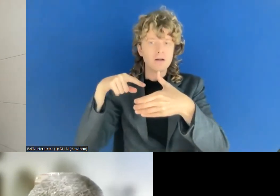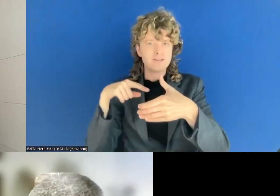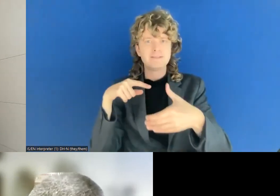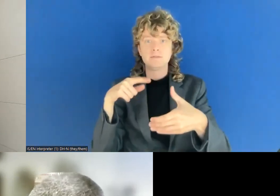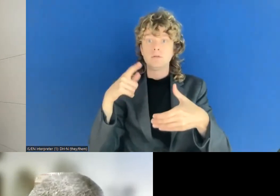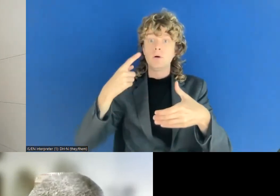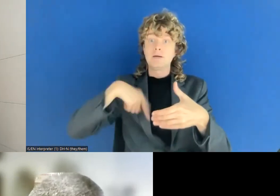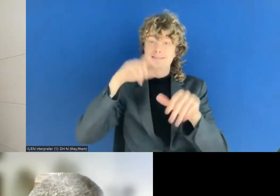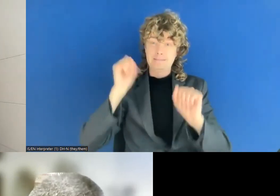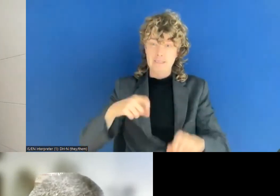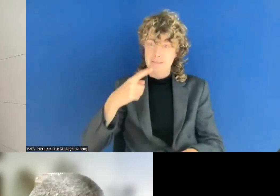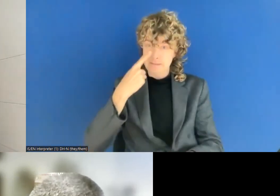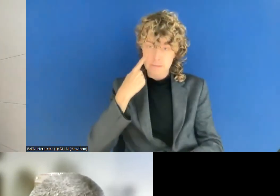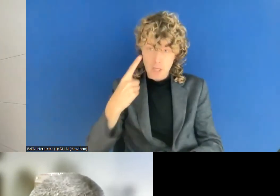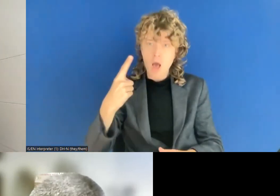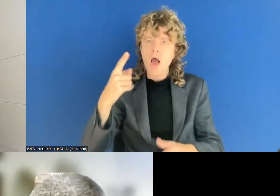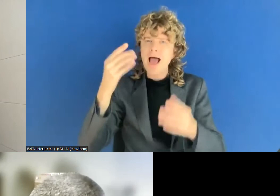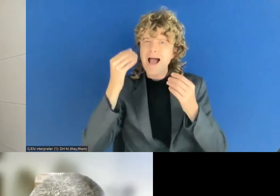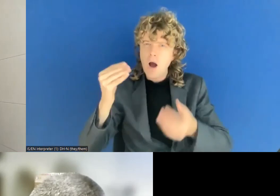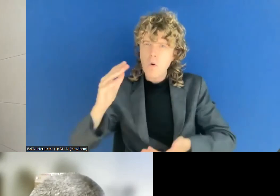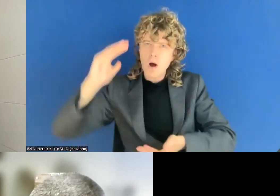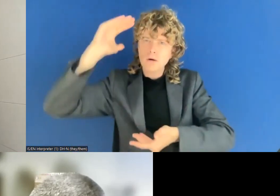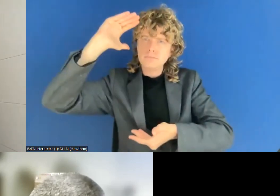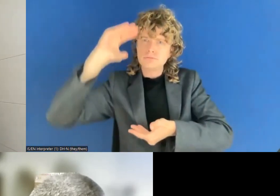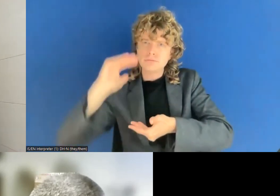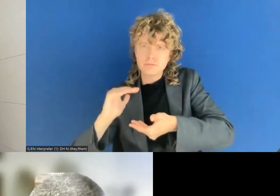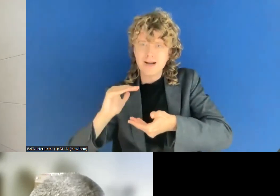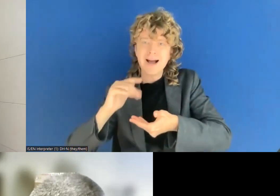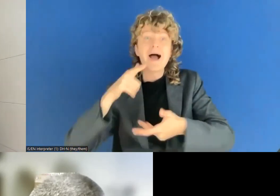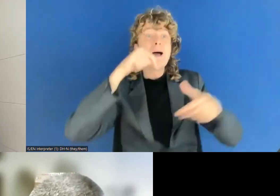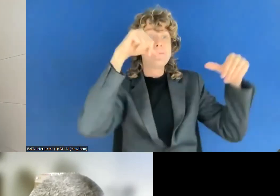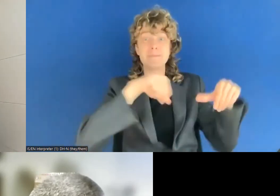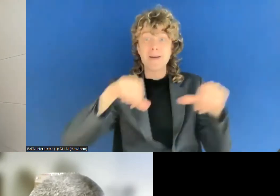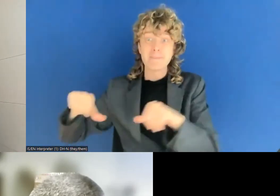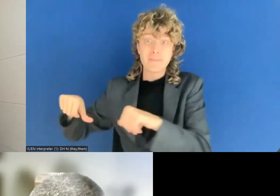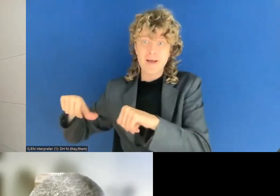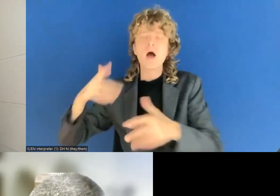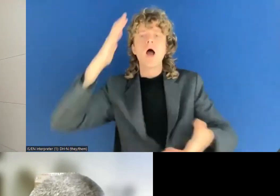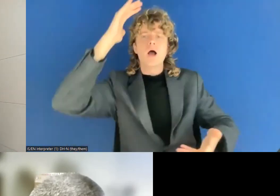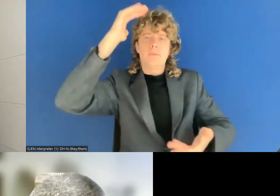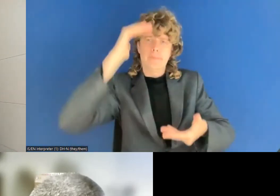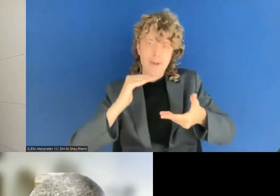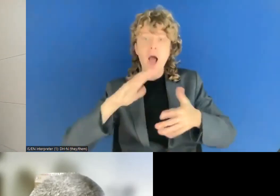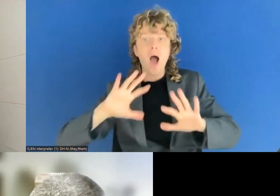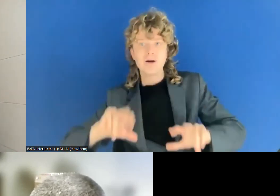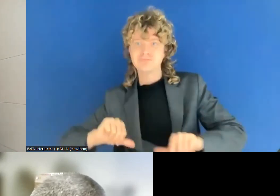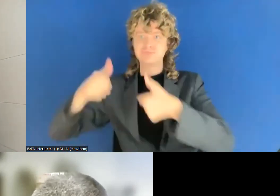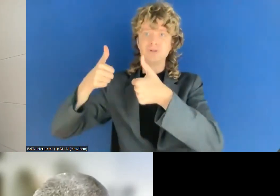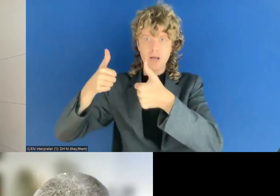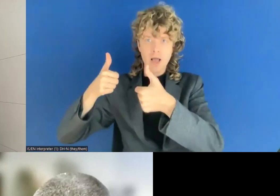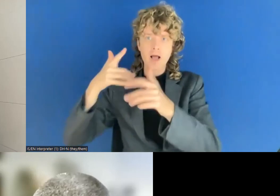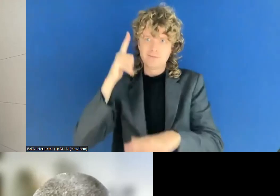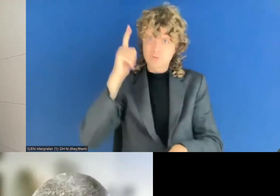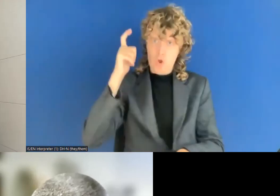failures from the beginning? So kind of by default built-in accessibility, if I understand this correctly. Do you want to speak to